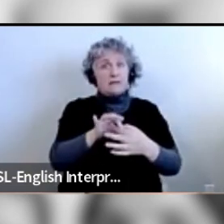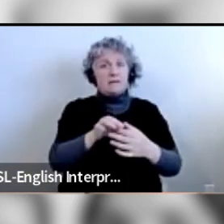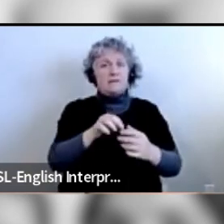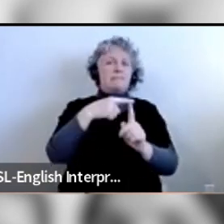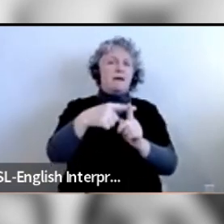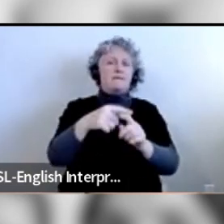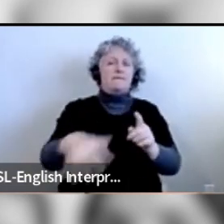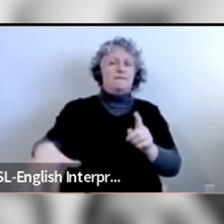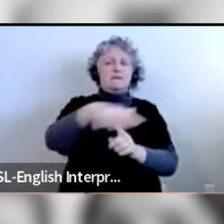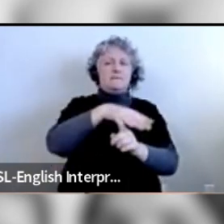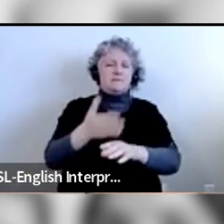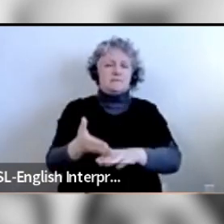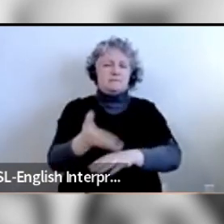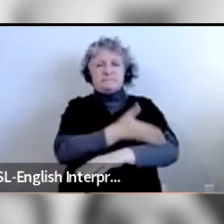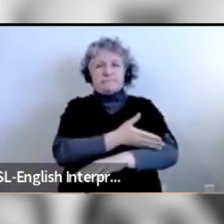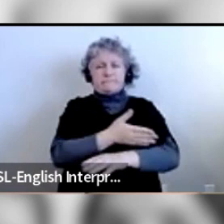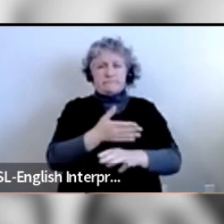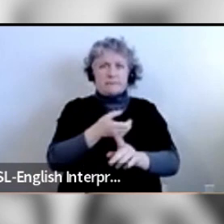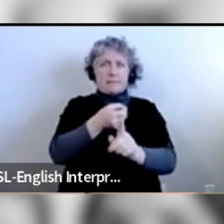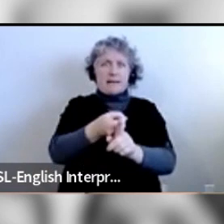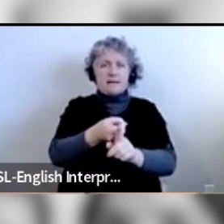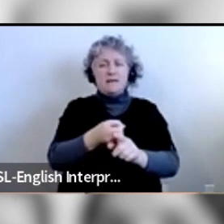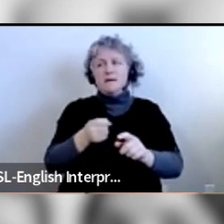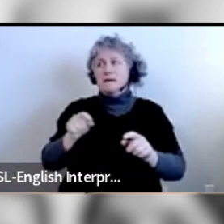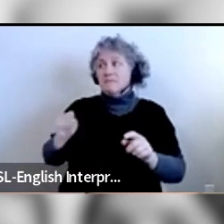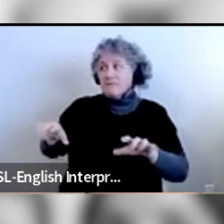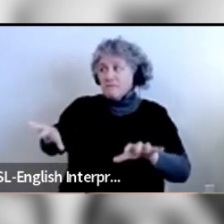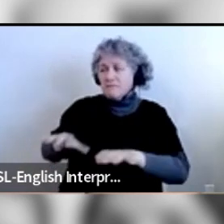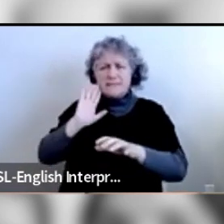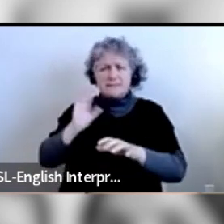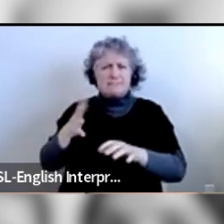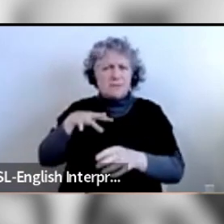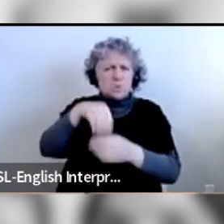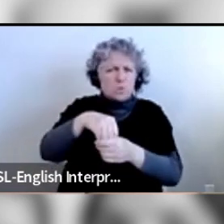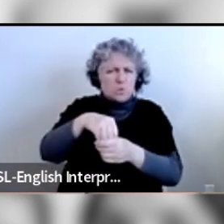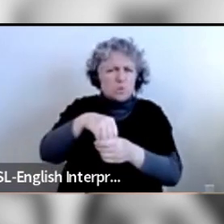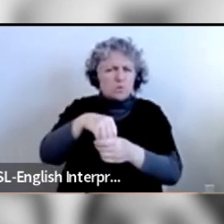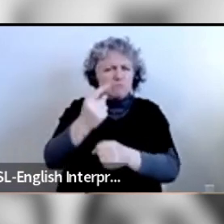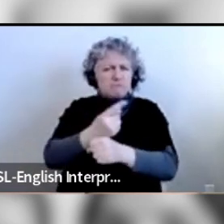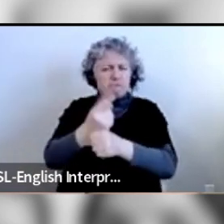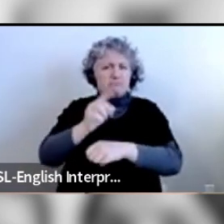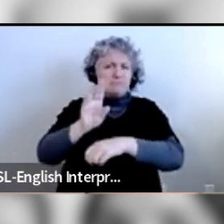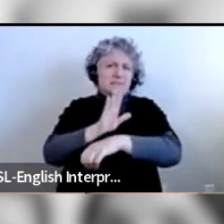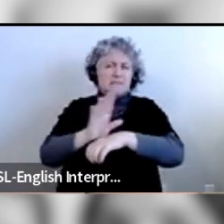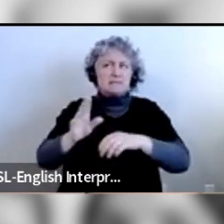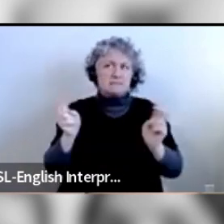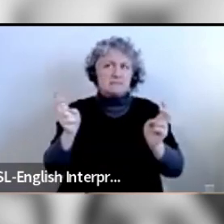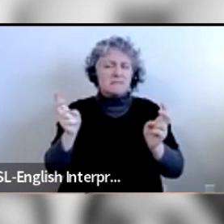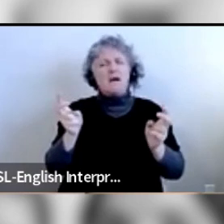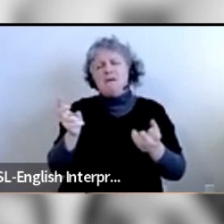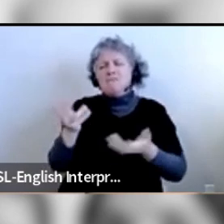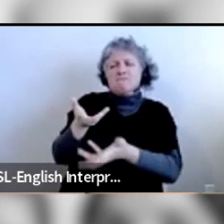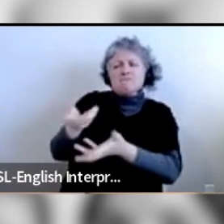environmental impact, it could be included as part of what you're doing anyways. It could be kind of included in your business. So maybe that's the case. So let's